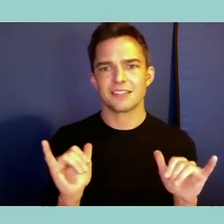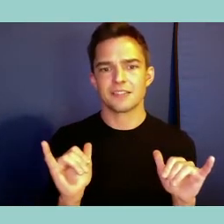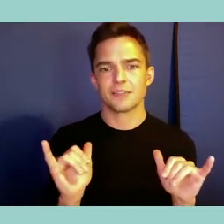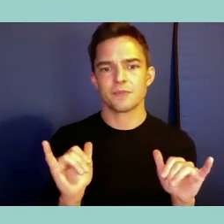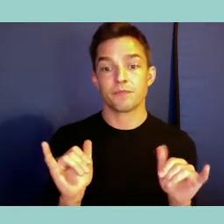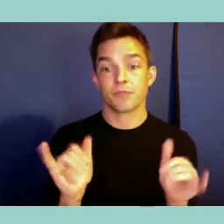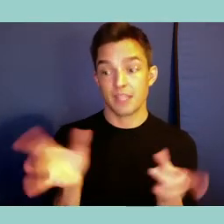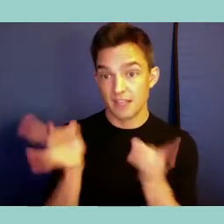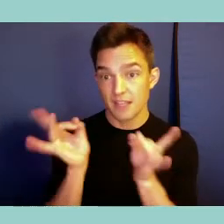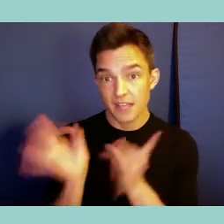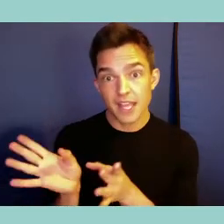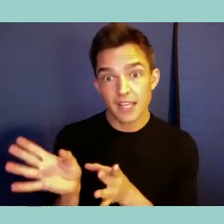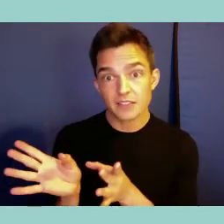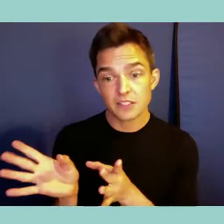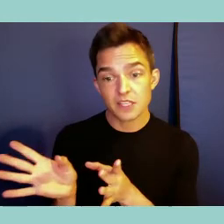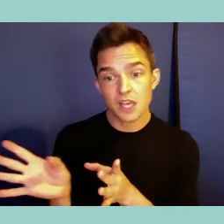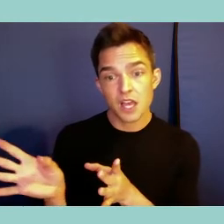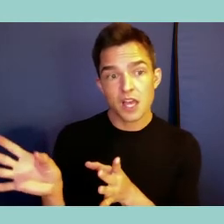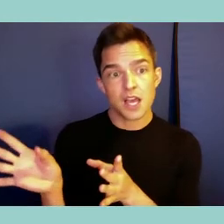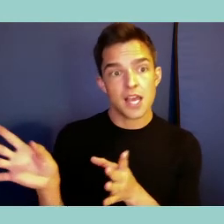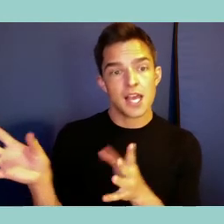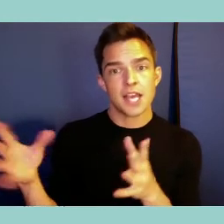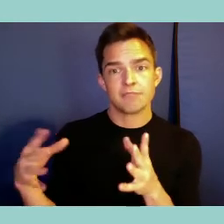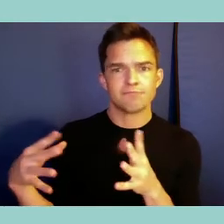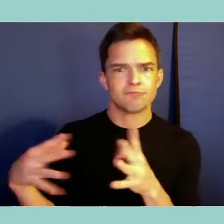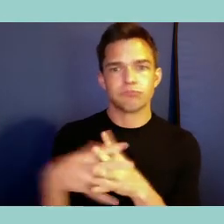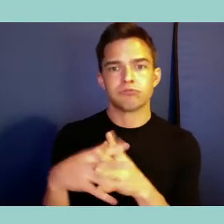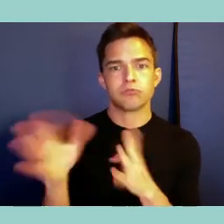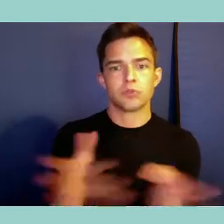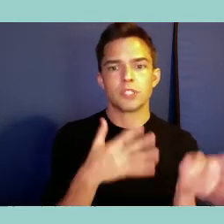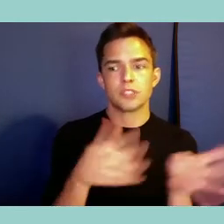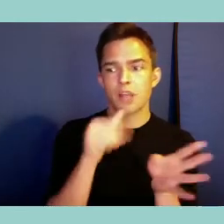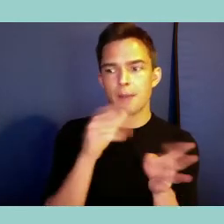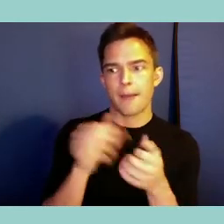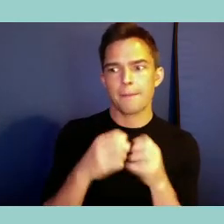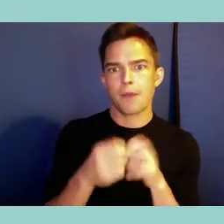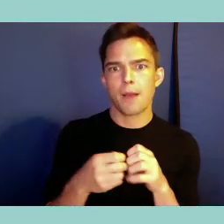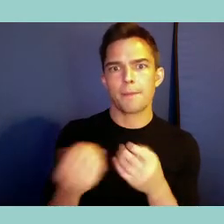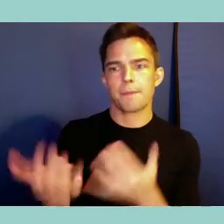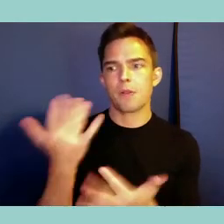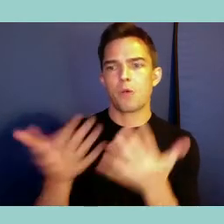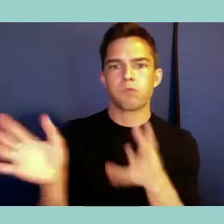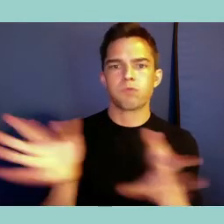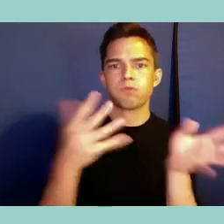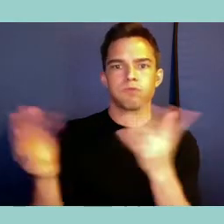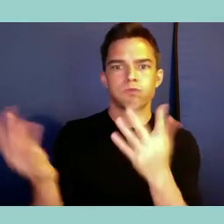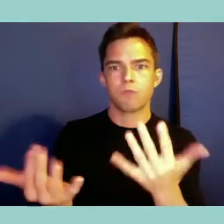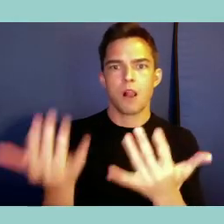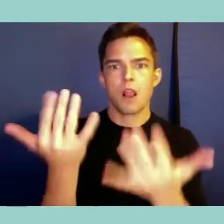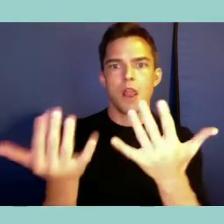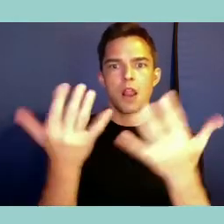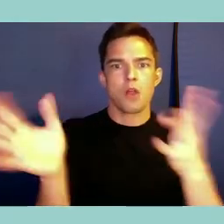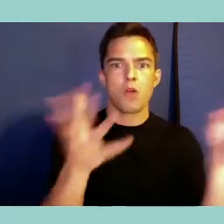Once hate catches the winds of not my problem blow and blaze, it is hard to stop.